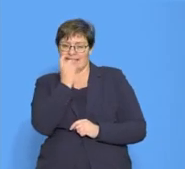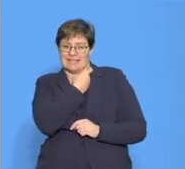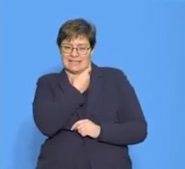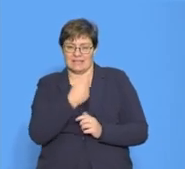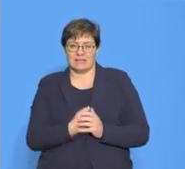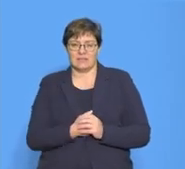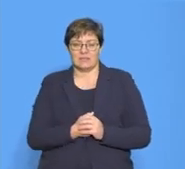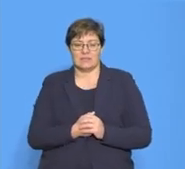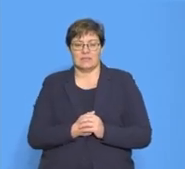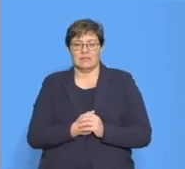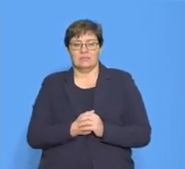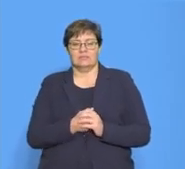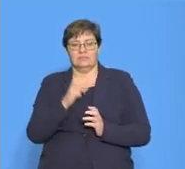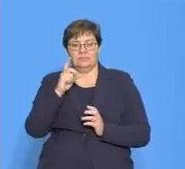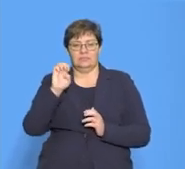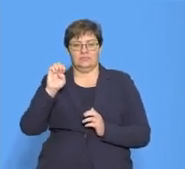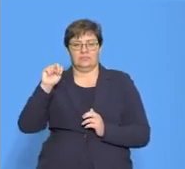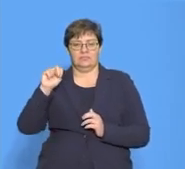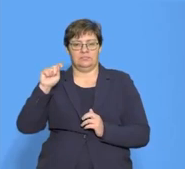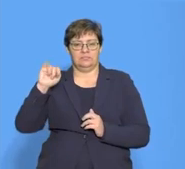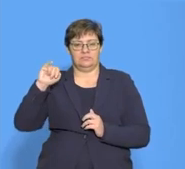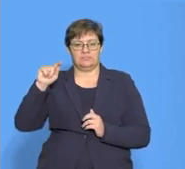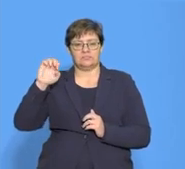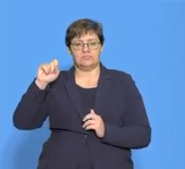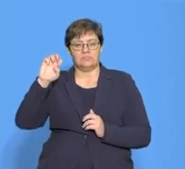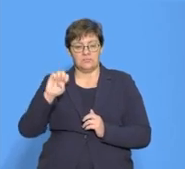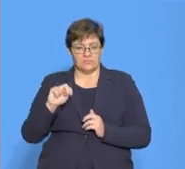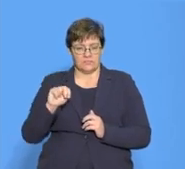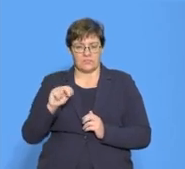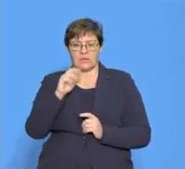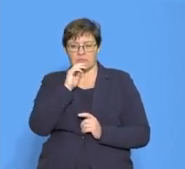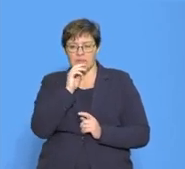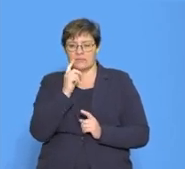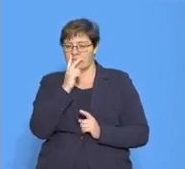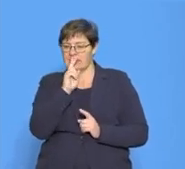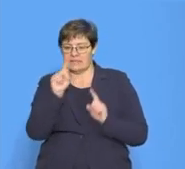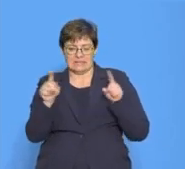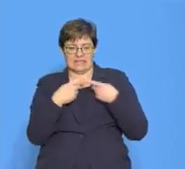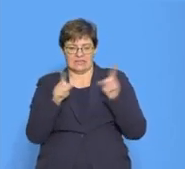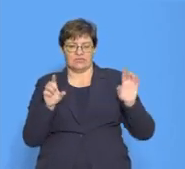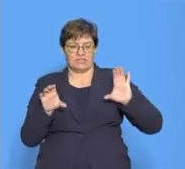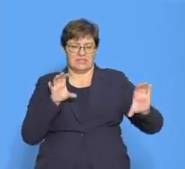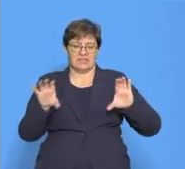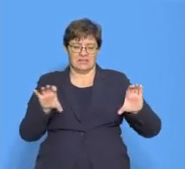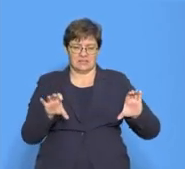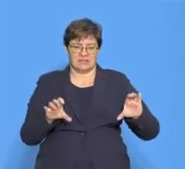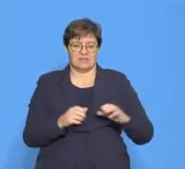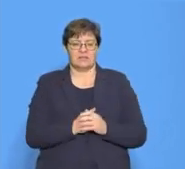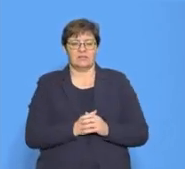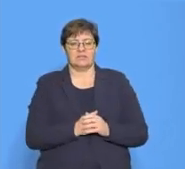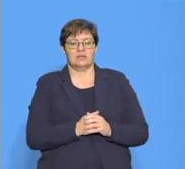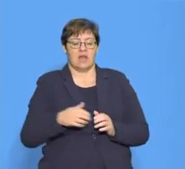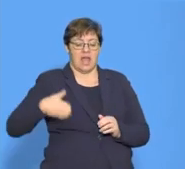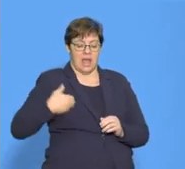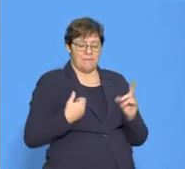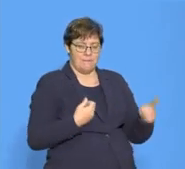And then the last thing that we're going to have a look at is dentition. So dentition is the teeth. So it has to do with the